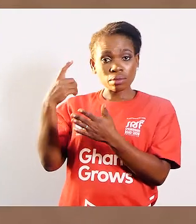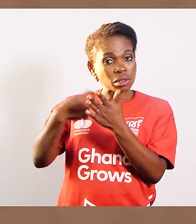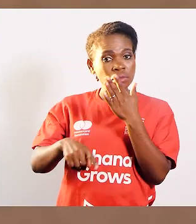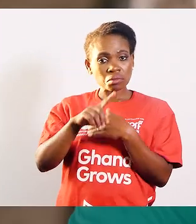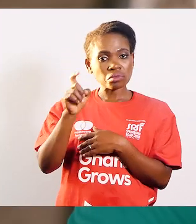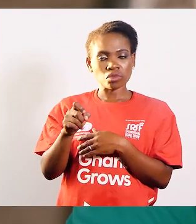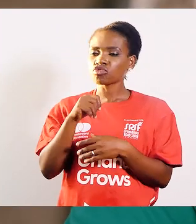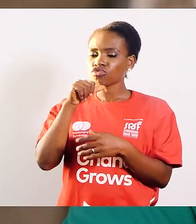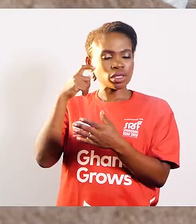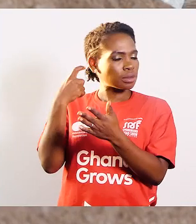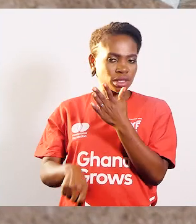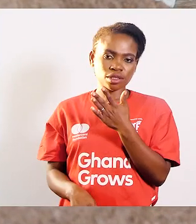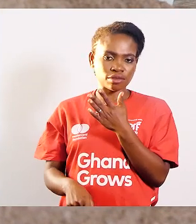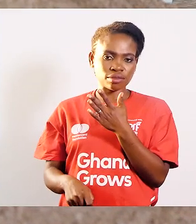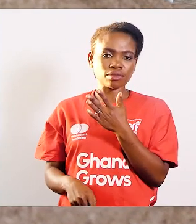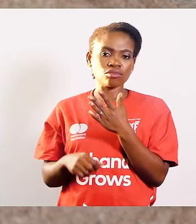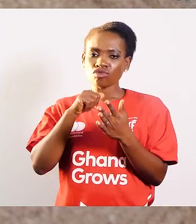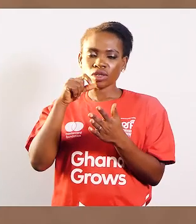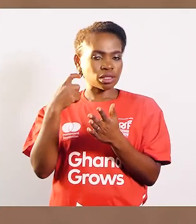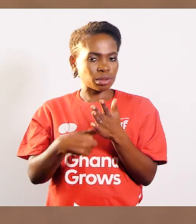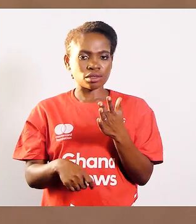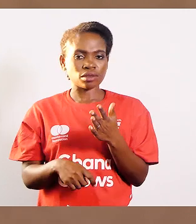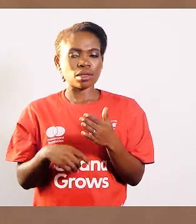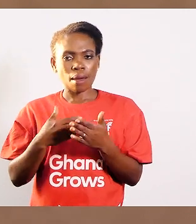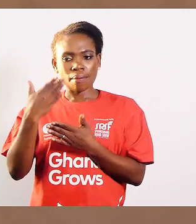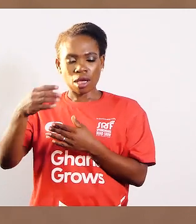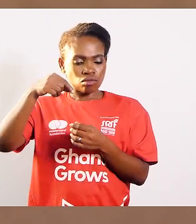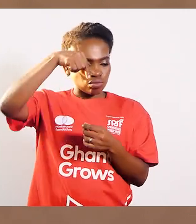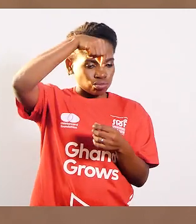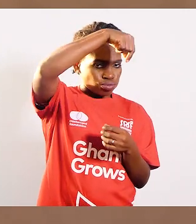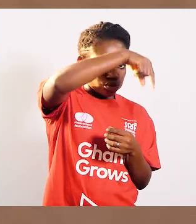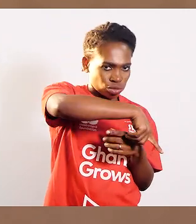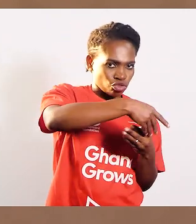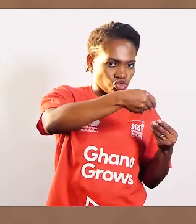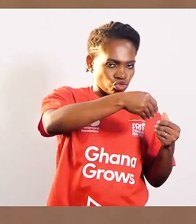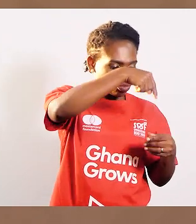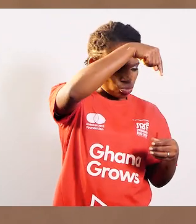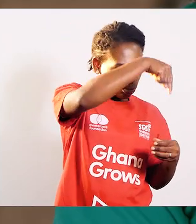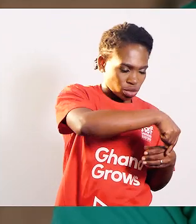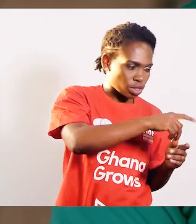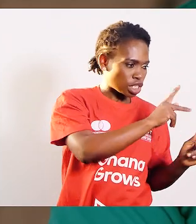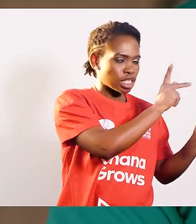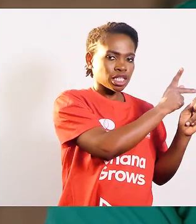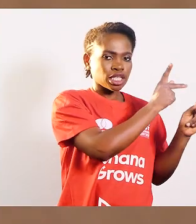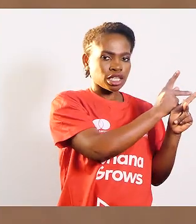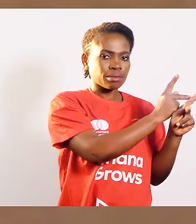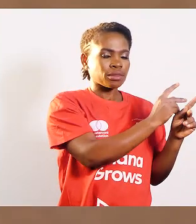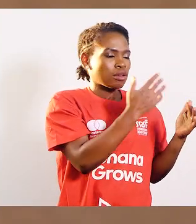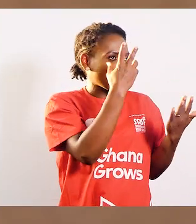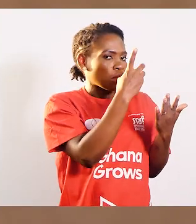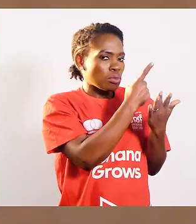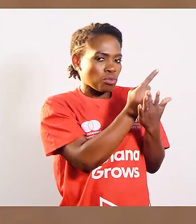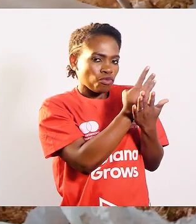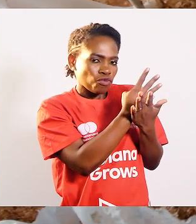expensive. Okay. Yeah. Okay. So after spawning it, we put it at the incubation room for another 4 to 6 weeks. Oh, wow. For the mushroom